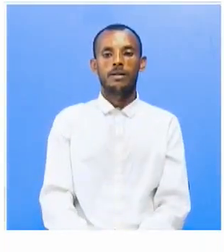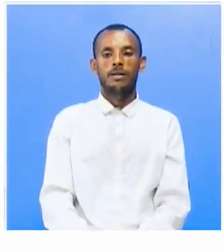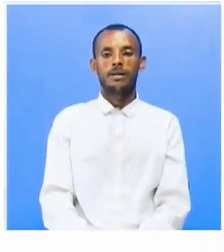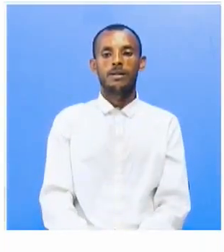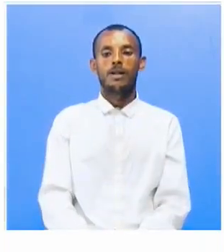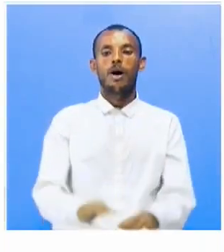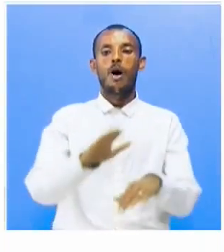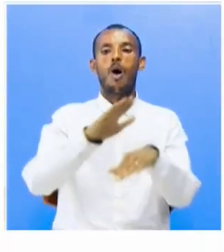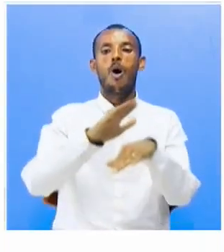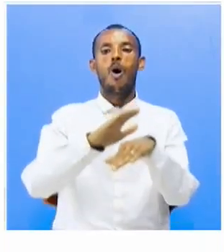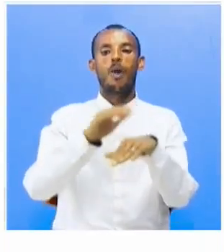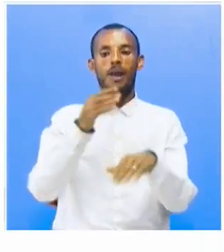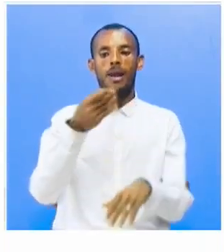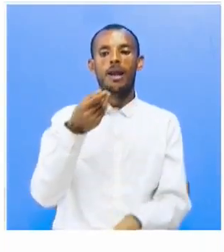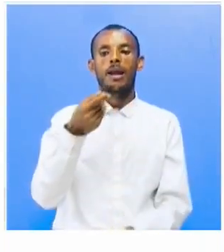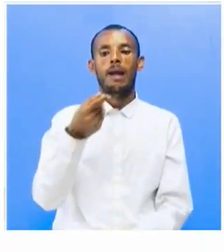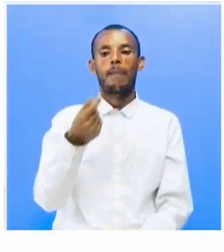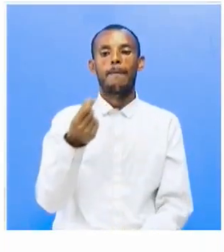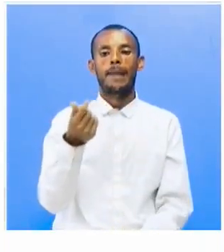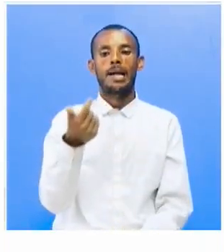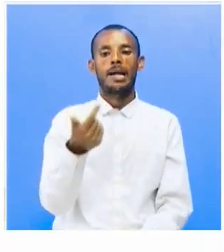on bear